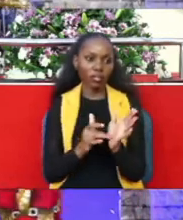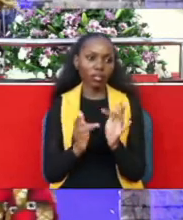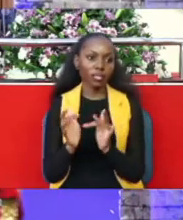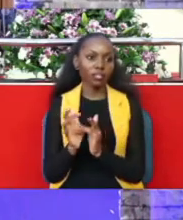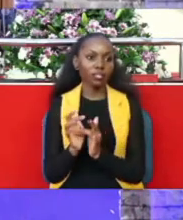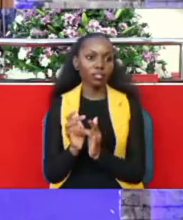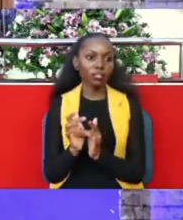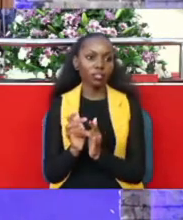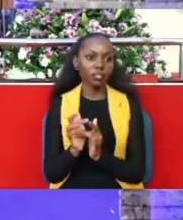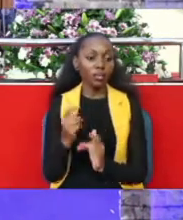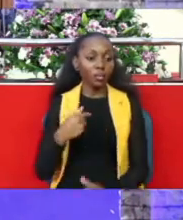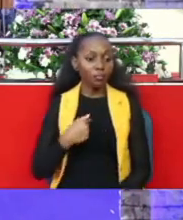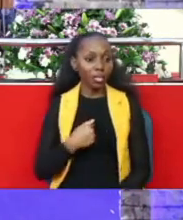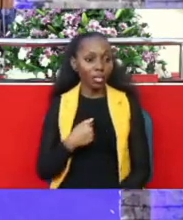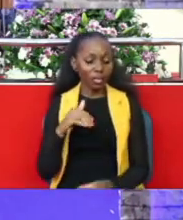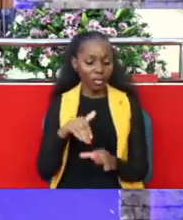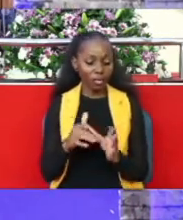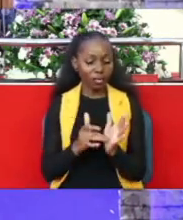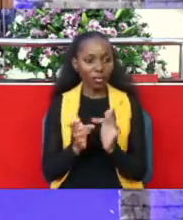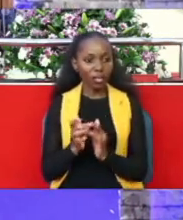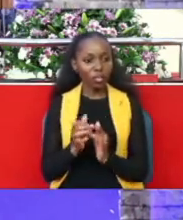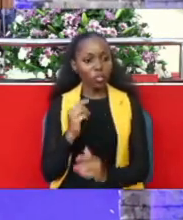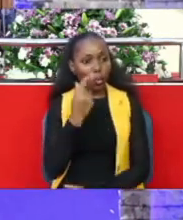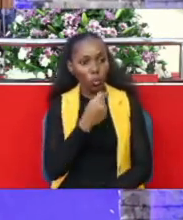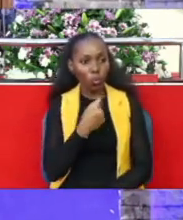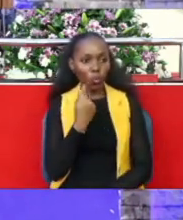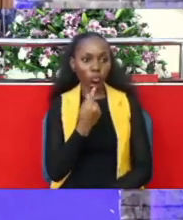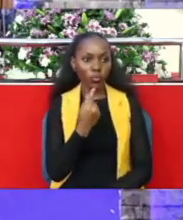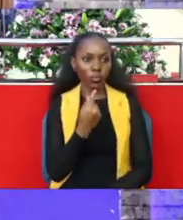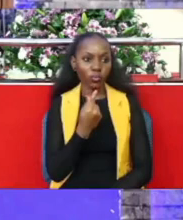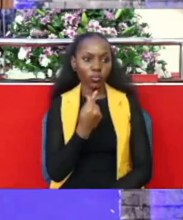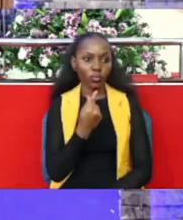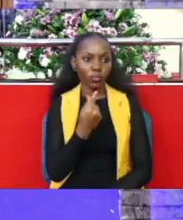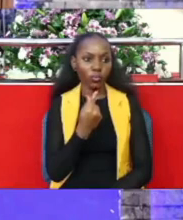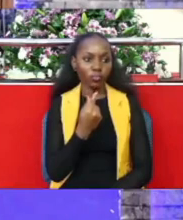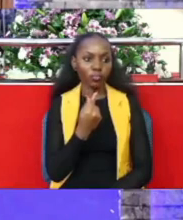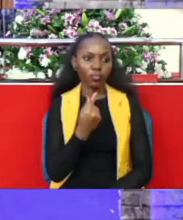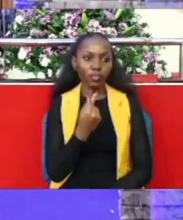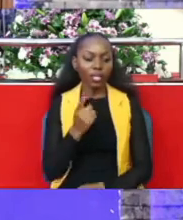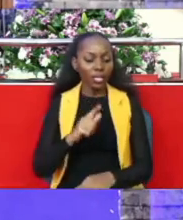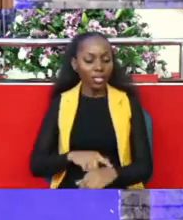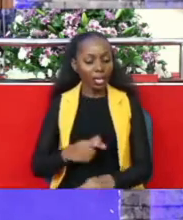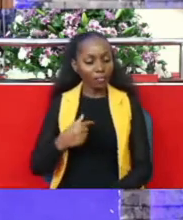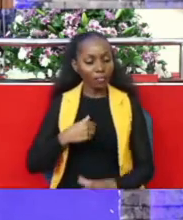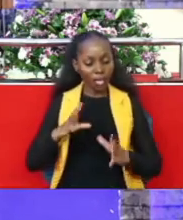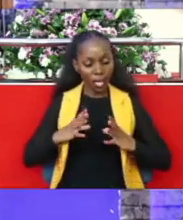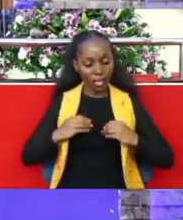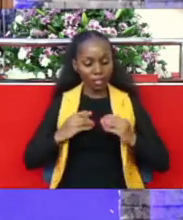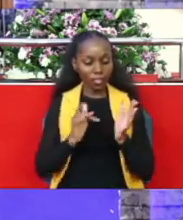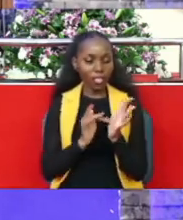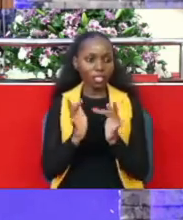am I in Christ? Mimi ni nani katika Yesu? The moment I accepted Jesus and I invited him in my life.